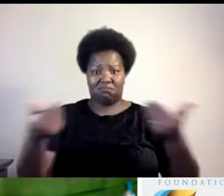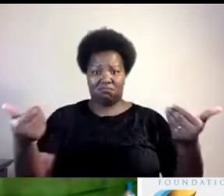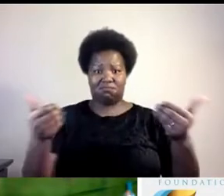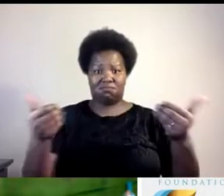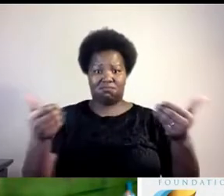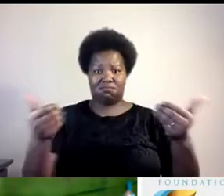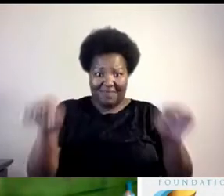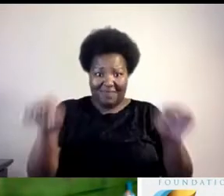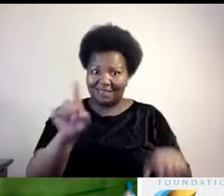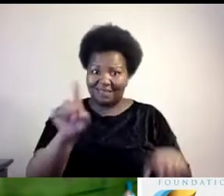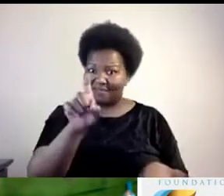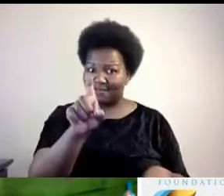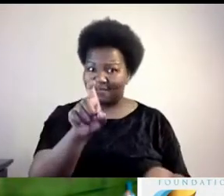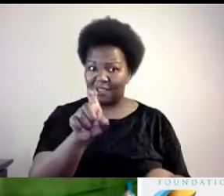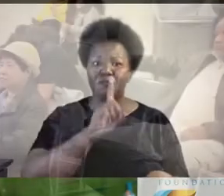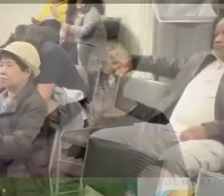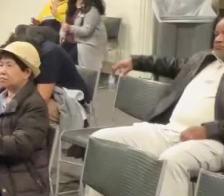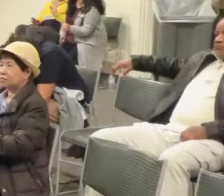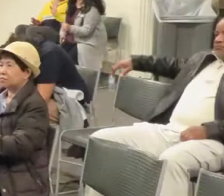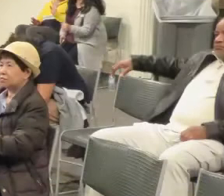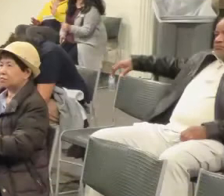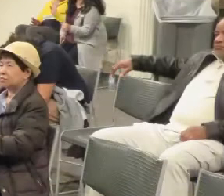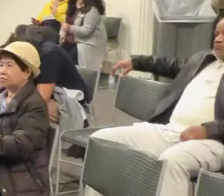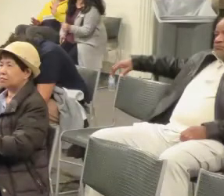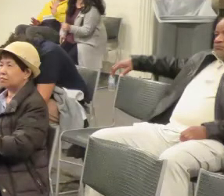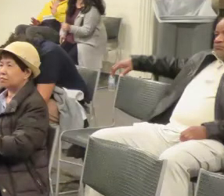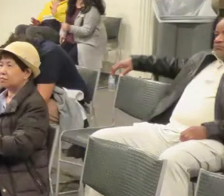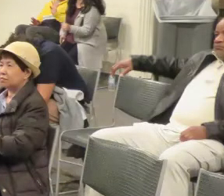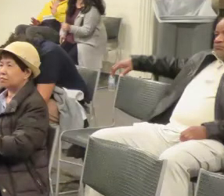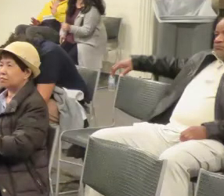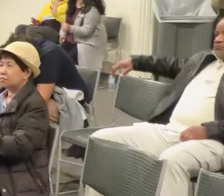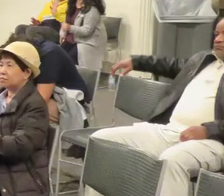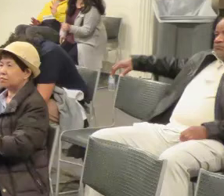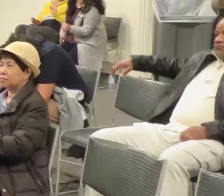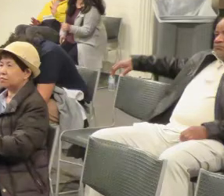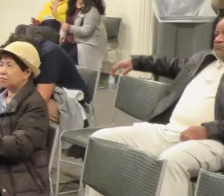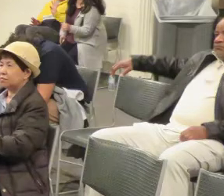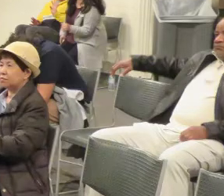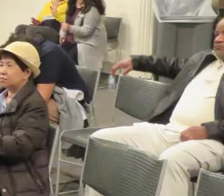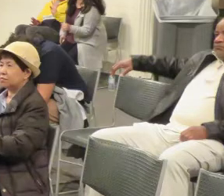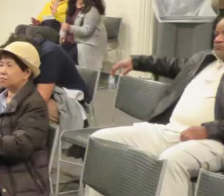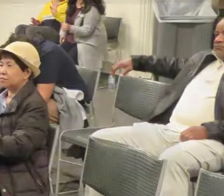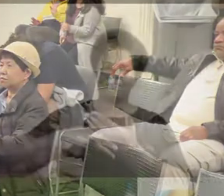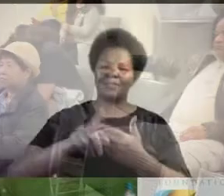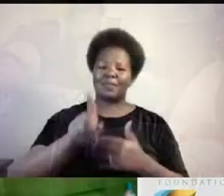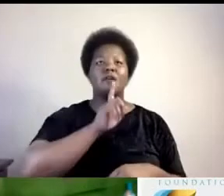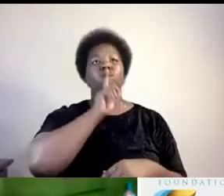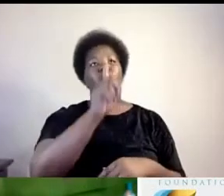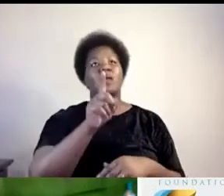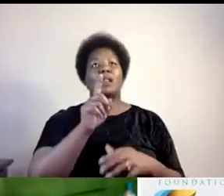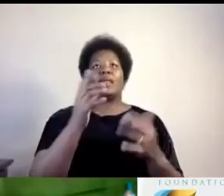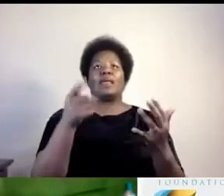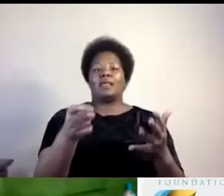support program where we're not just sitting with somebody in their college class. It really is a college to